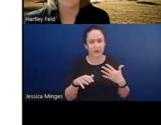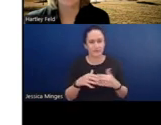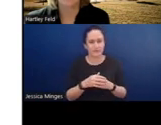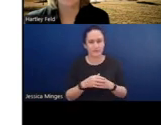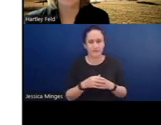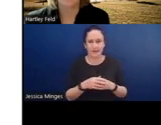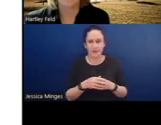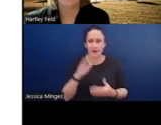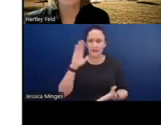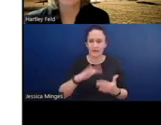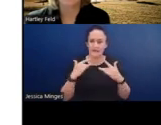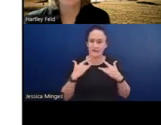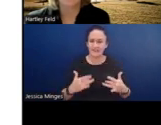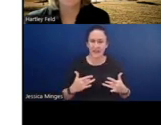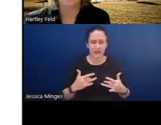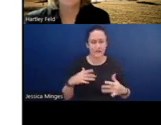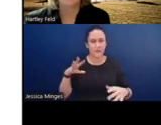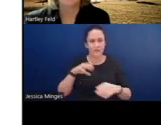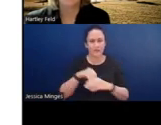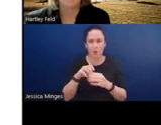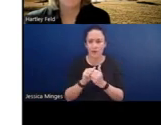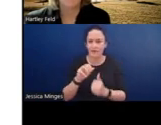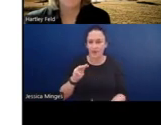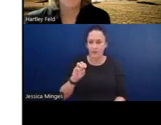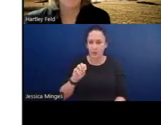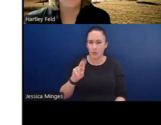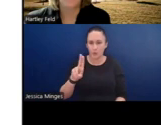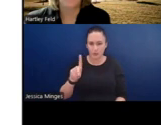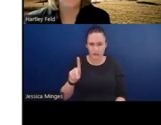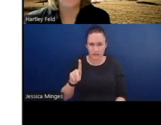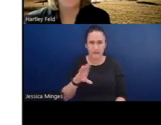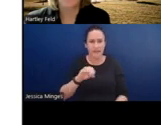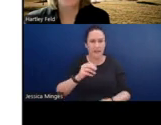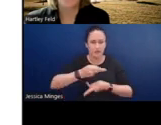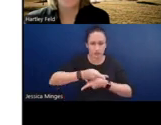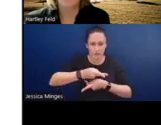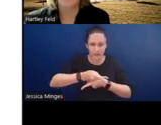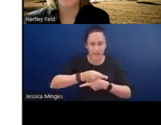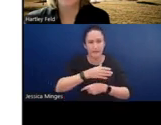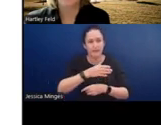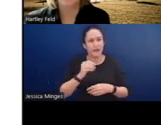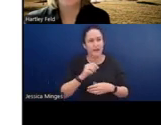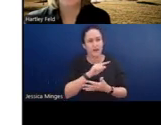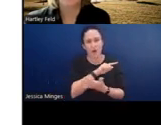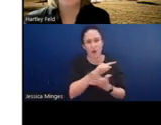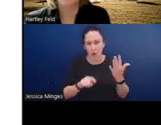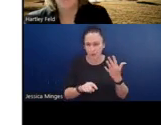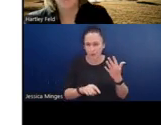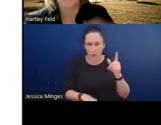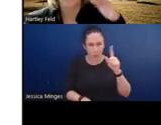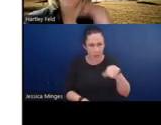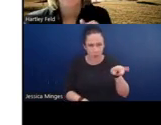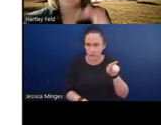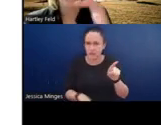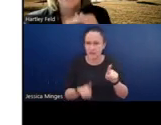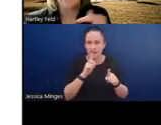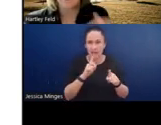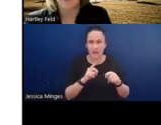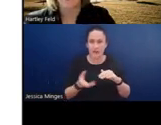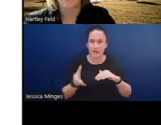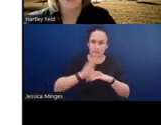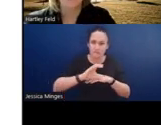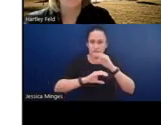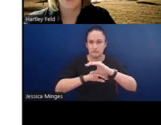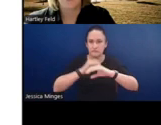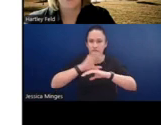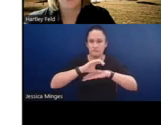less likely to engage in MOUD and treatment. And all of these are sort of compounding on top of one